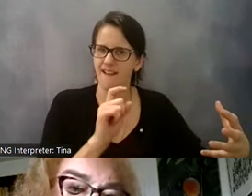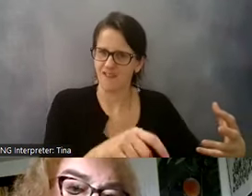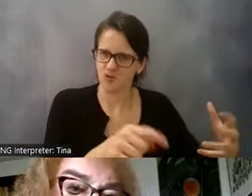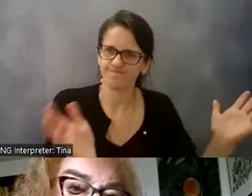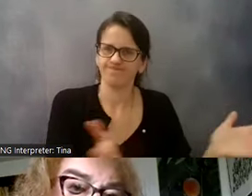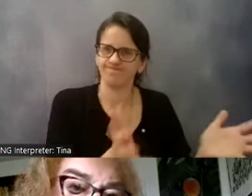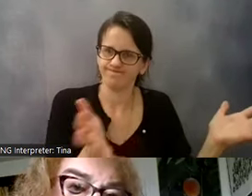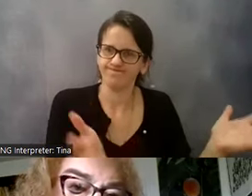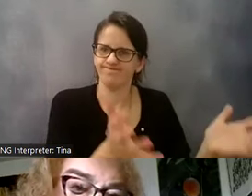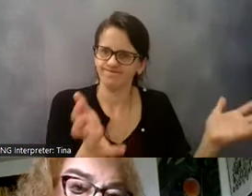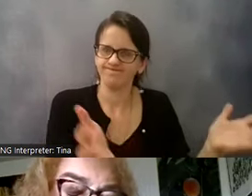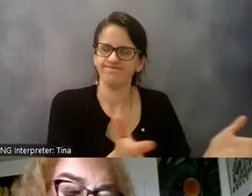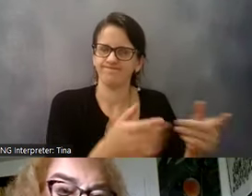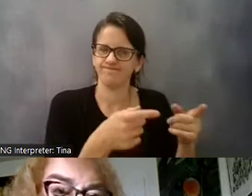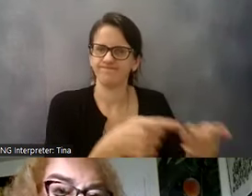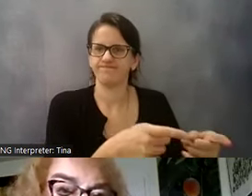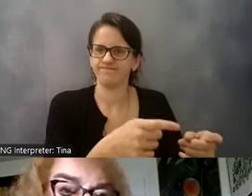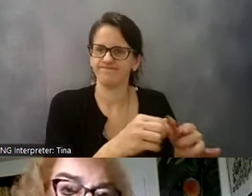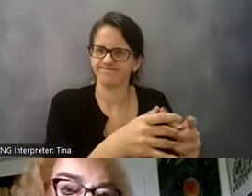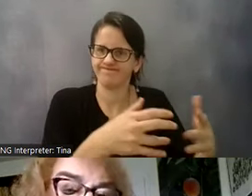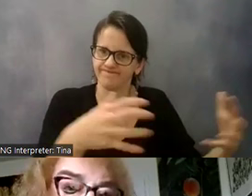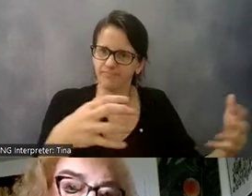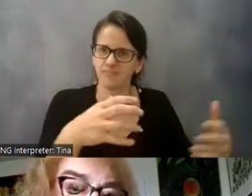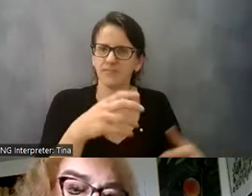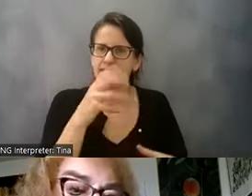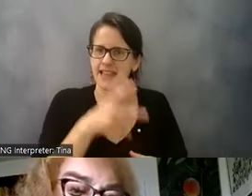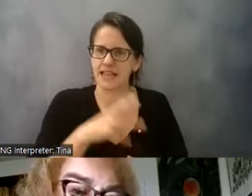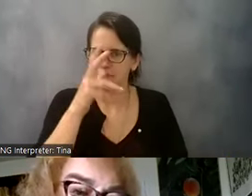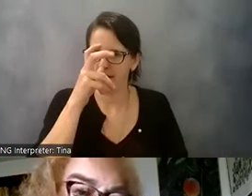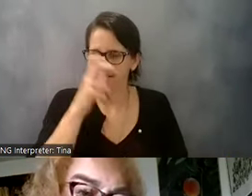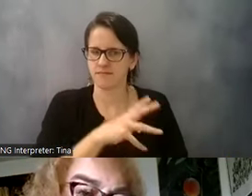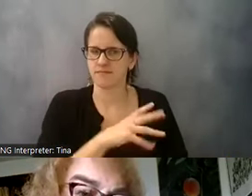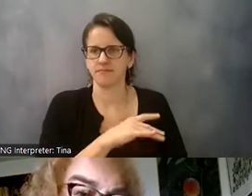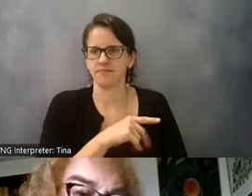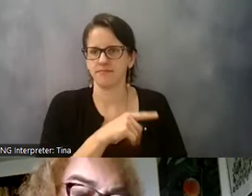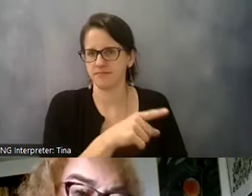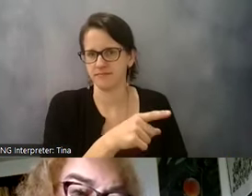to influence the proliferation of these insects. Next slide, please.